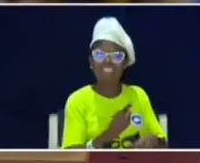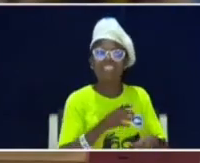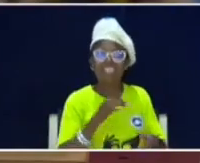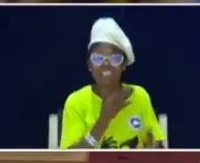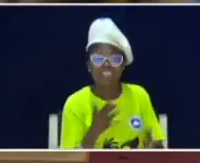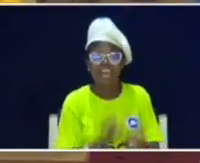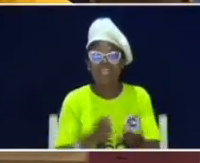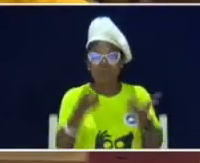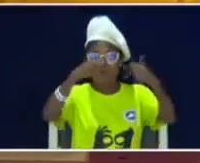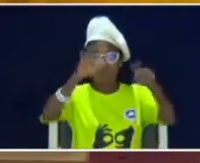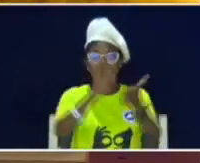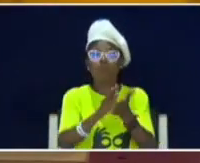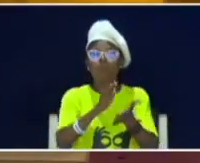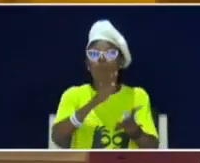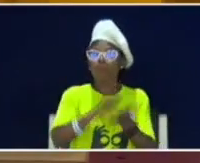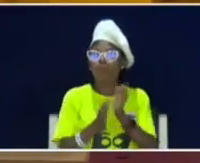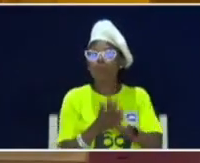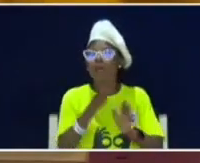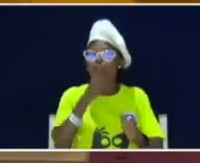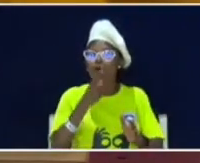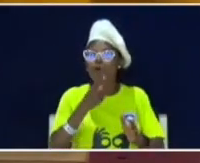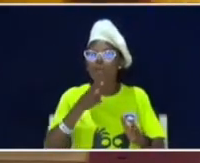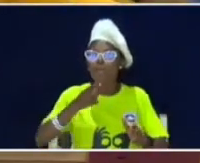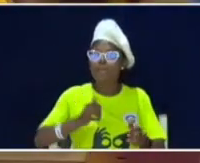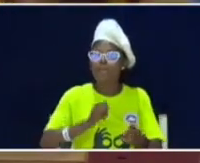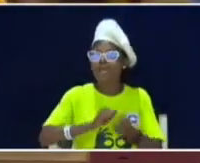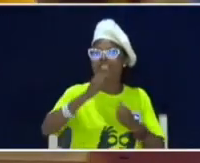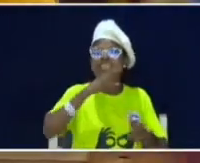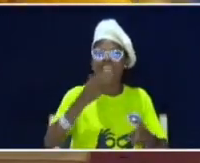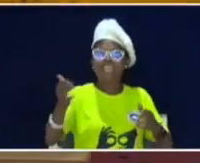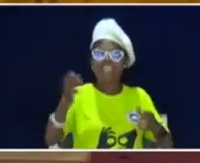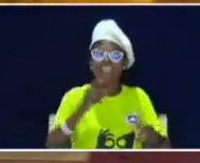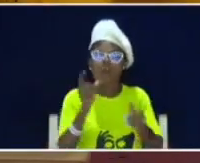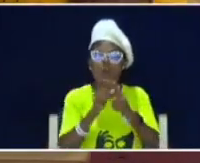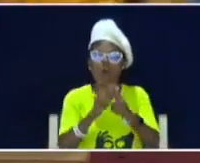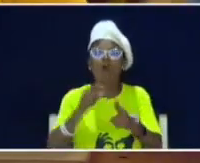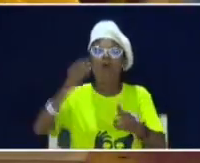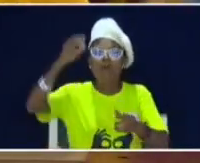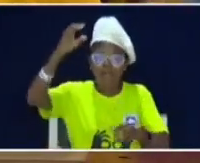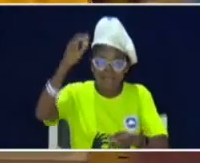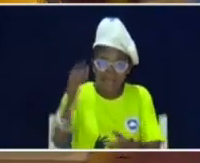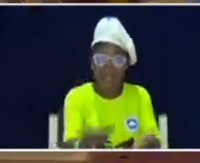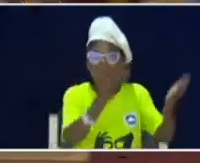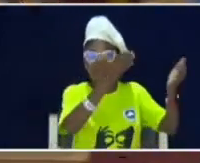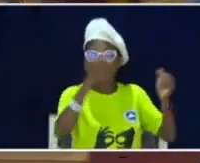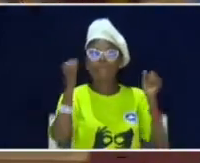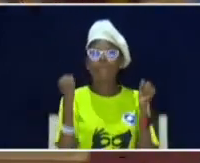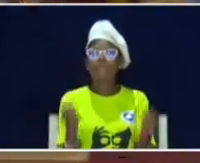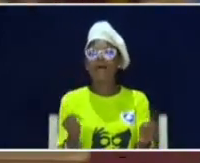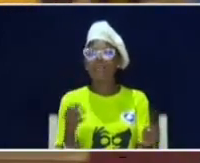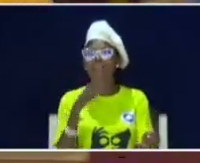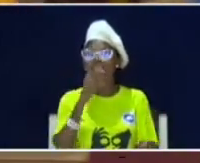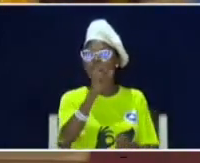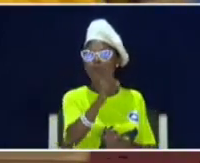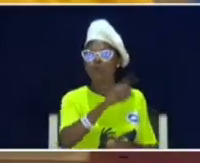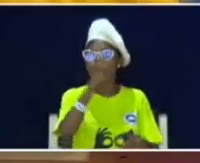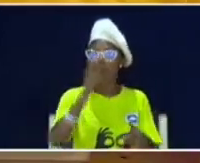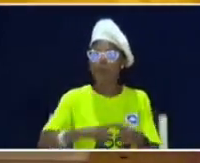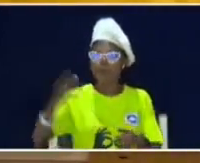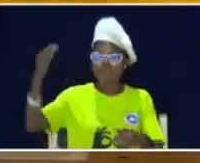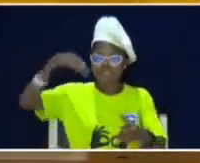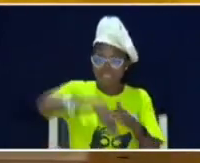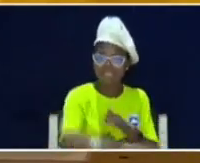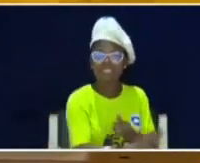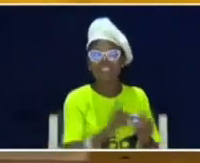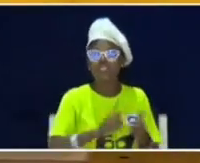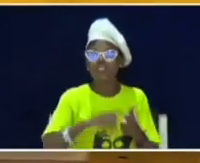established. They are the ones that carry power. They carry authority. They are the ones that when they get into